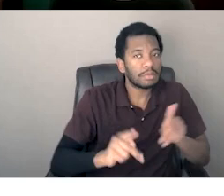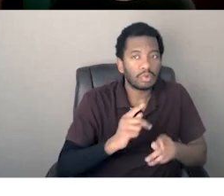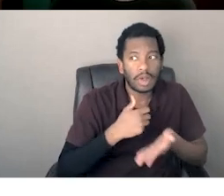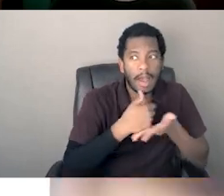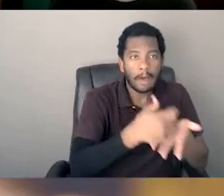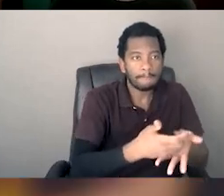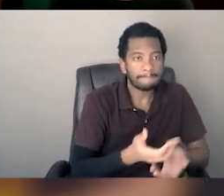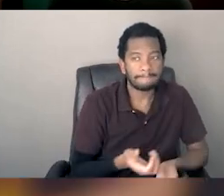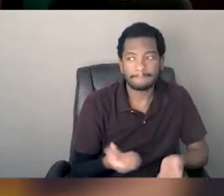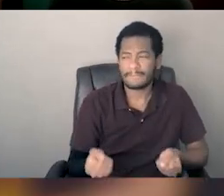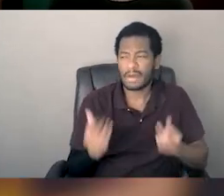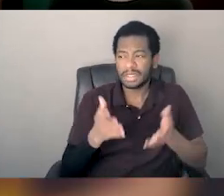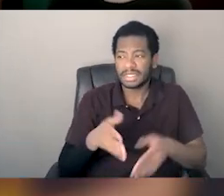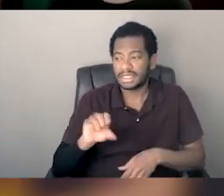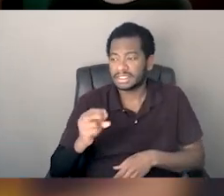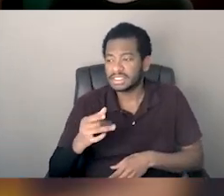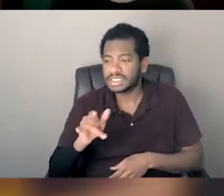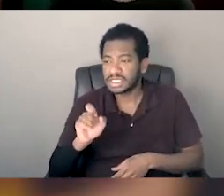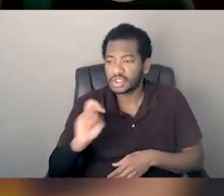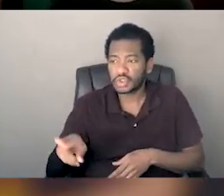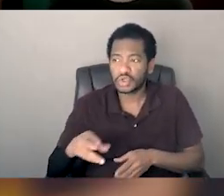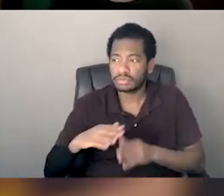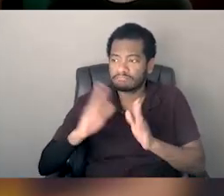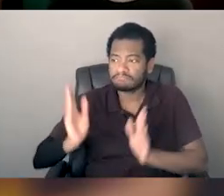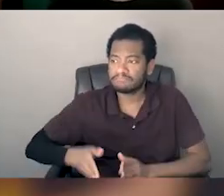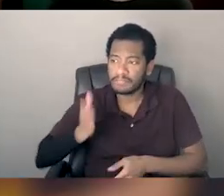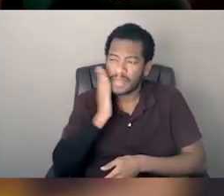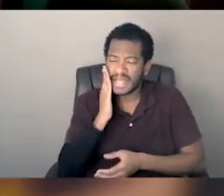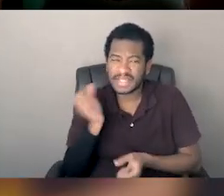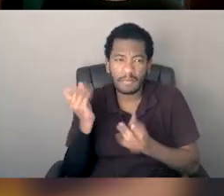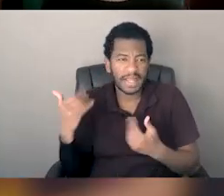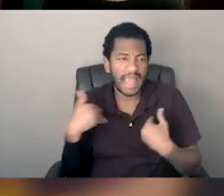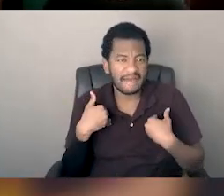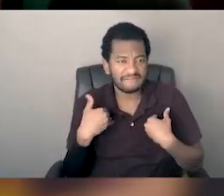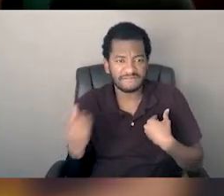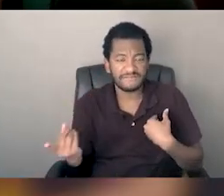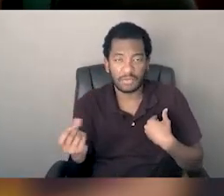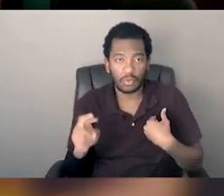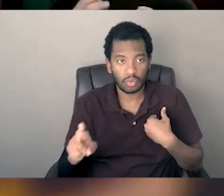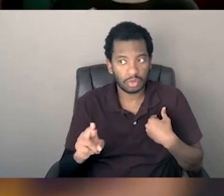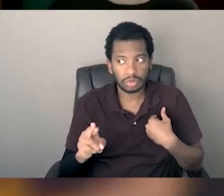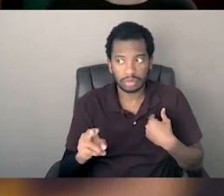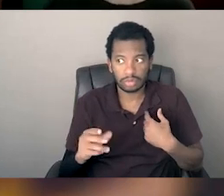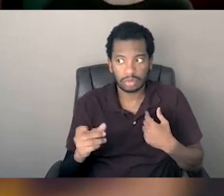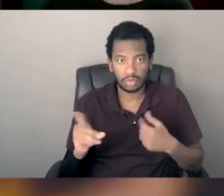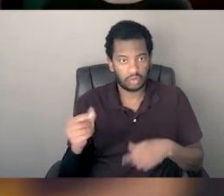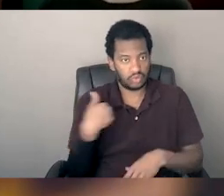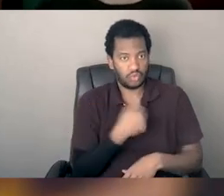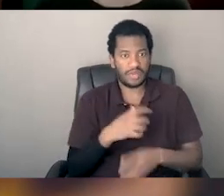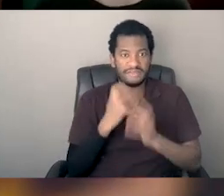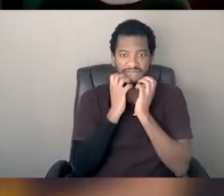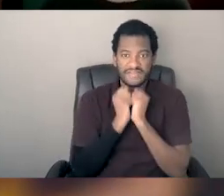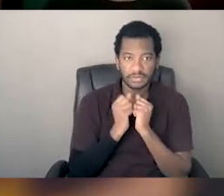are we valuing the increases in well-being that people experience? Or doing both, right? But that affects